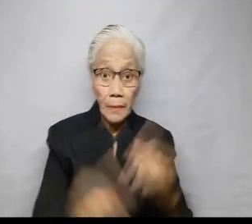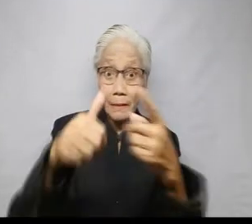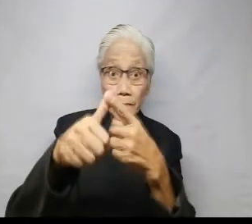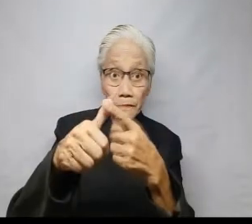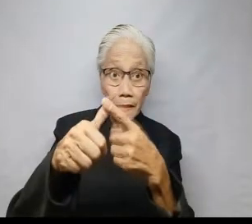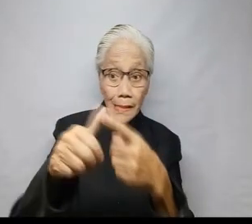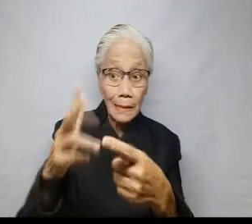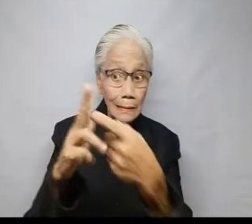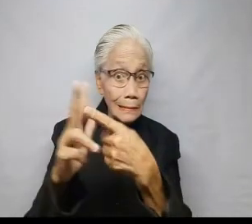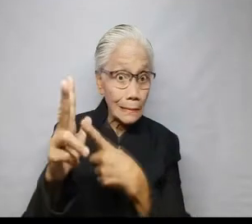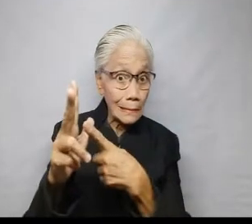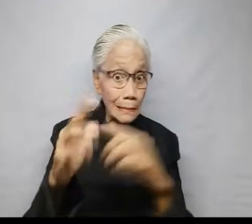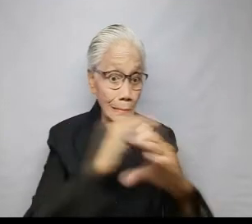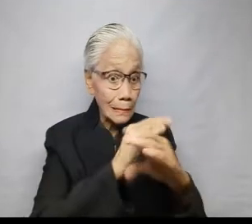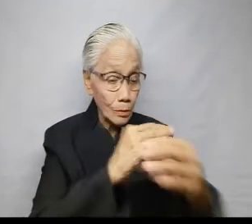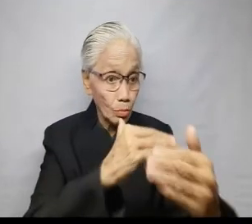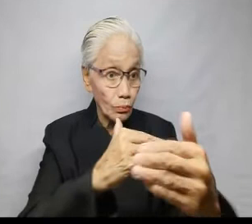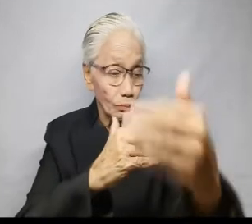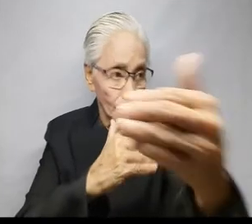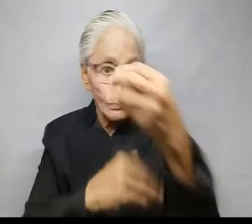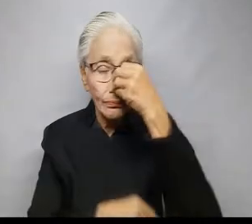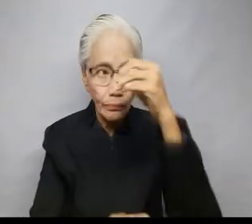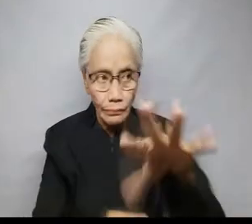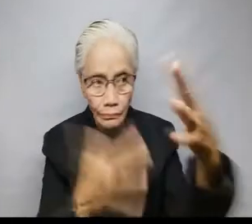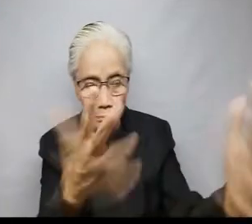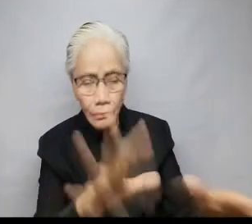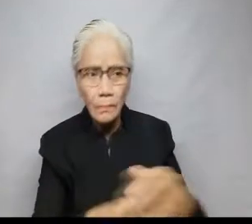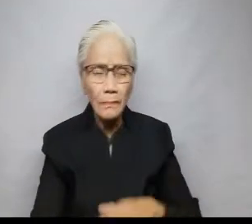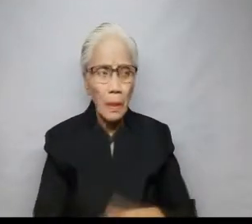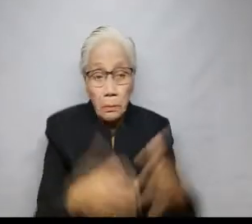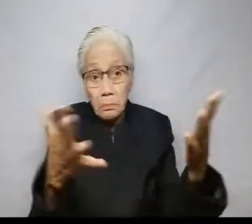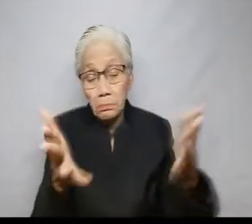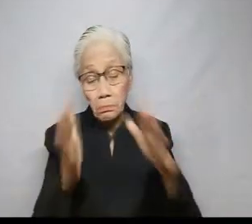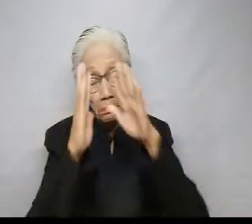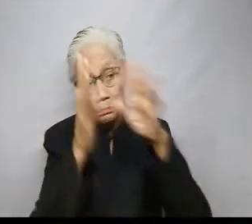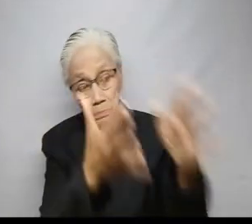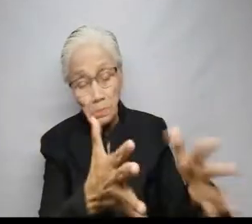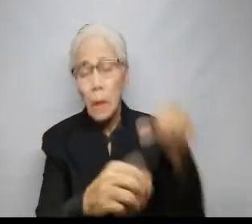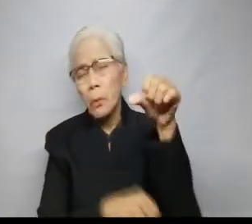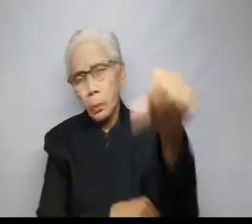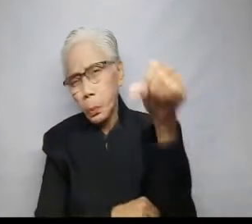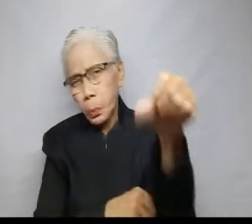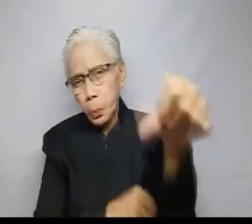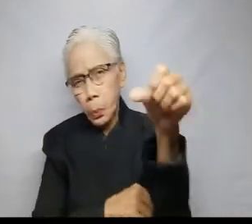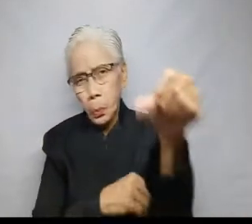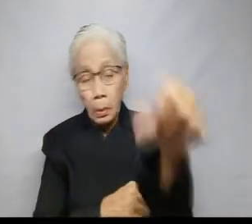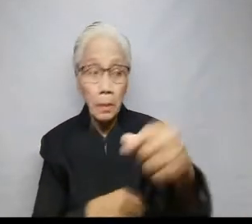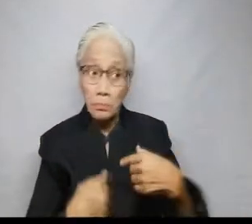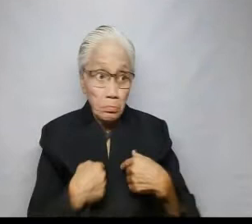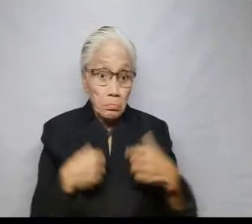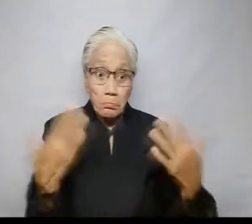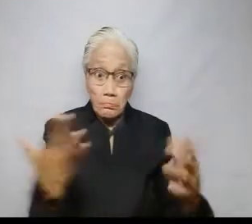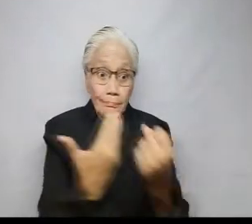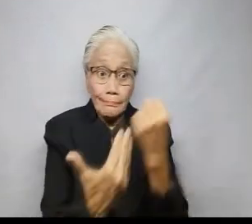should just ignore them. First, the 3 cars ahead of me ignored them. Well, they paid attention